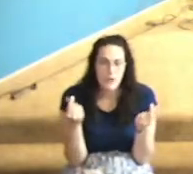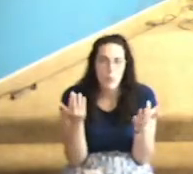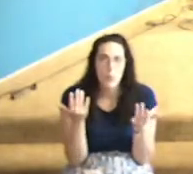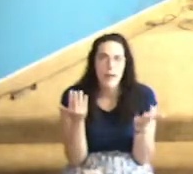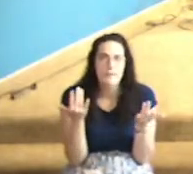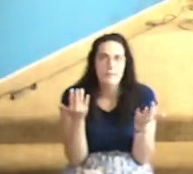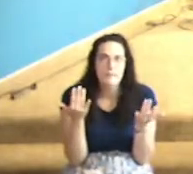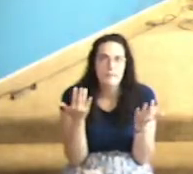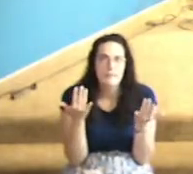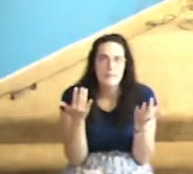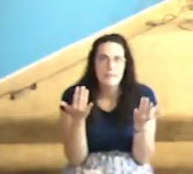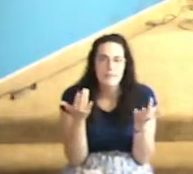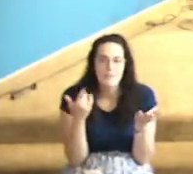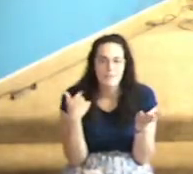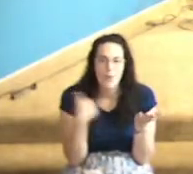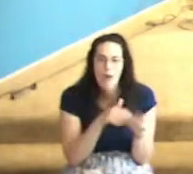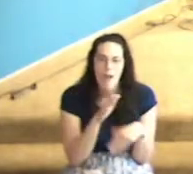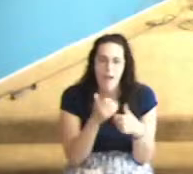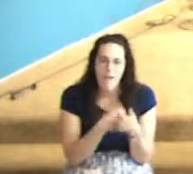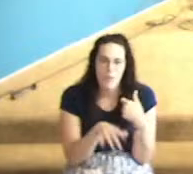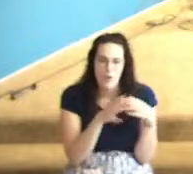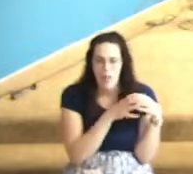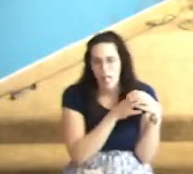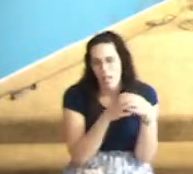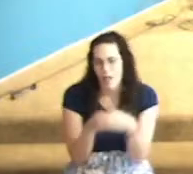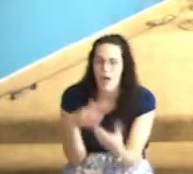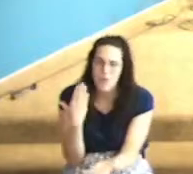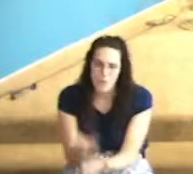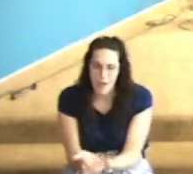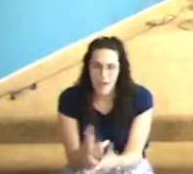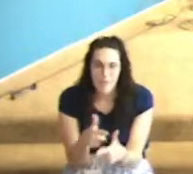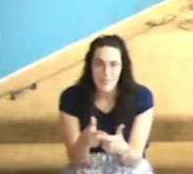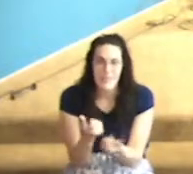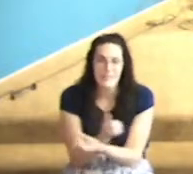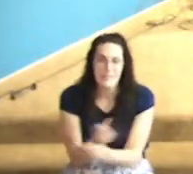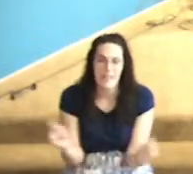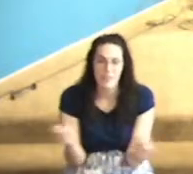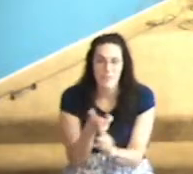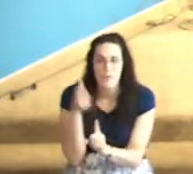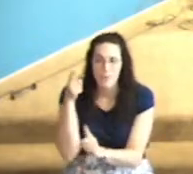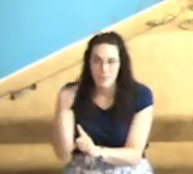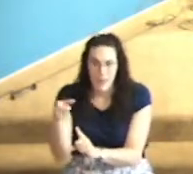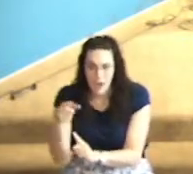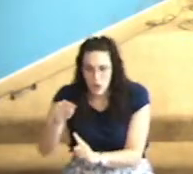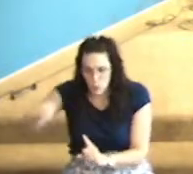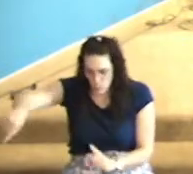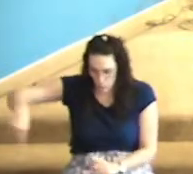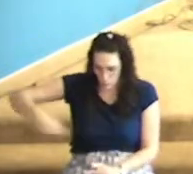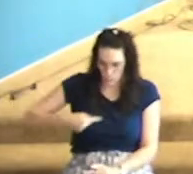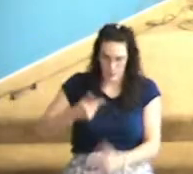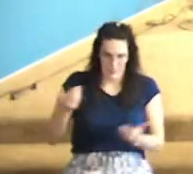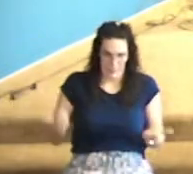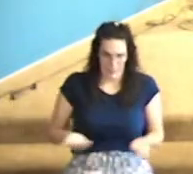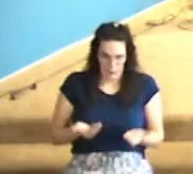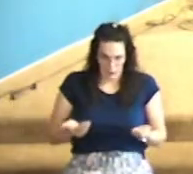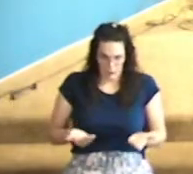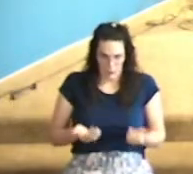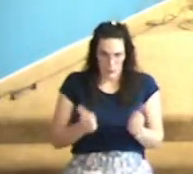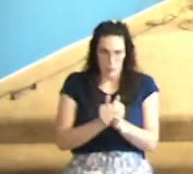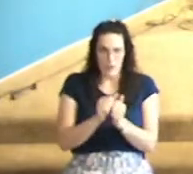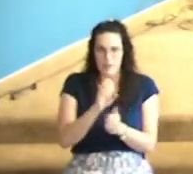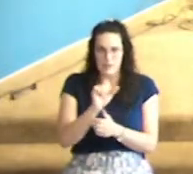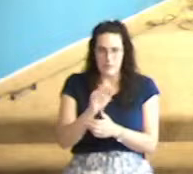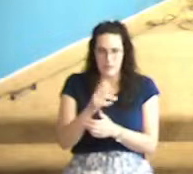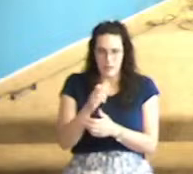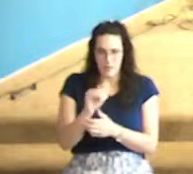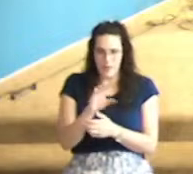wait. Wait for us to come as a group so that we can safely come from there to here with Sangamon